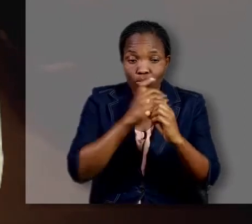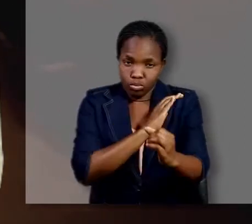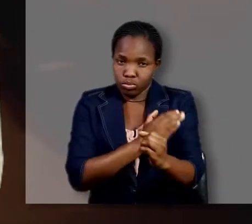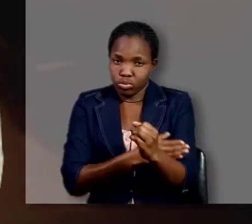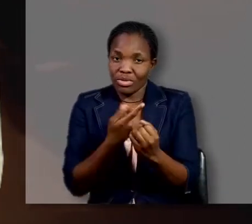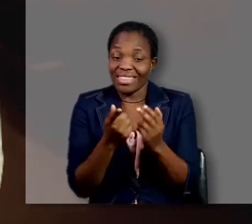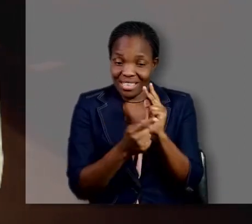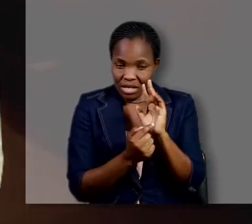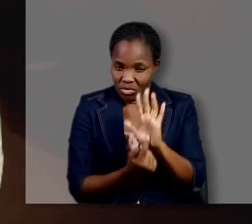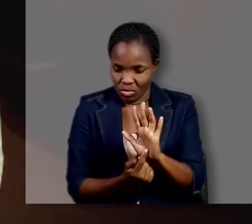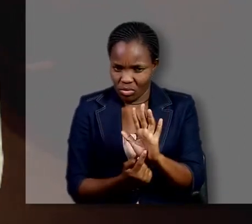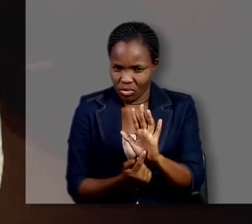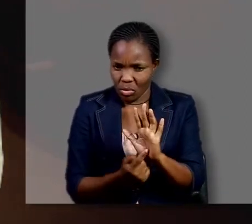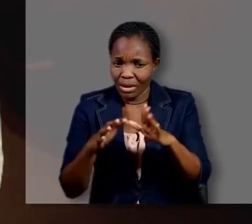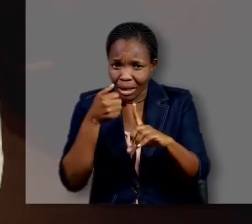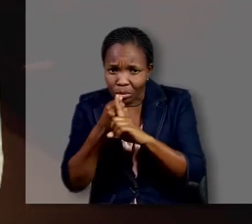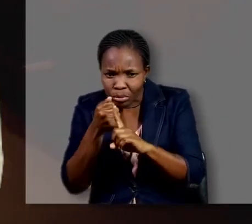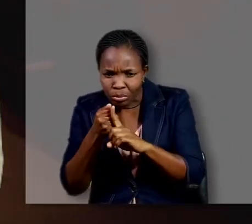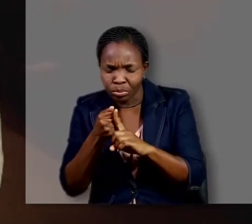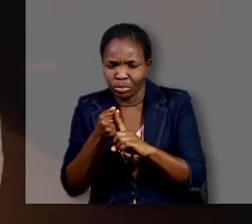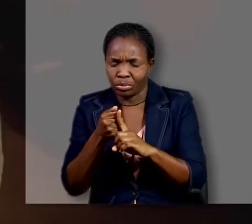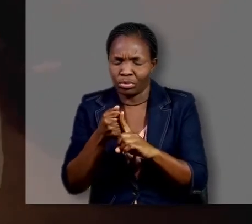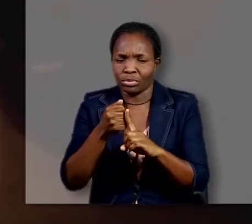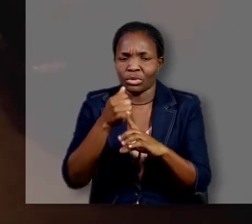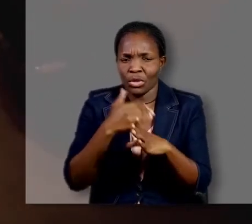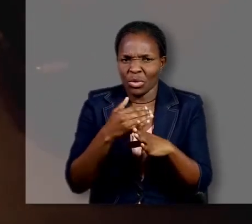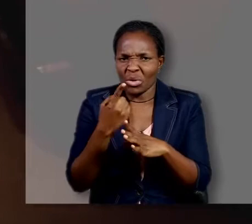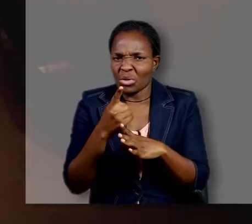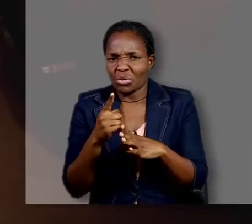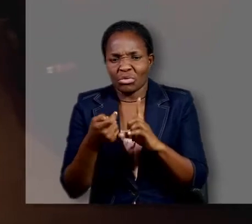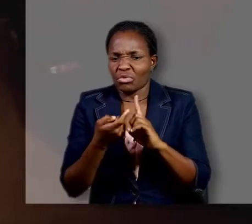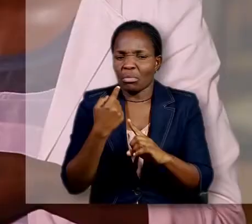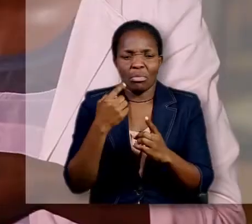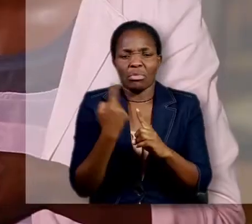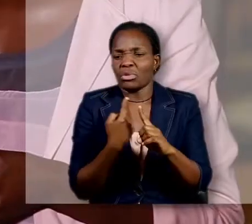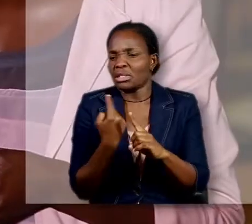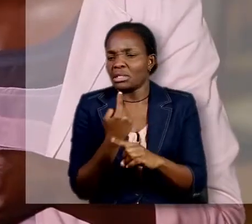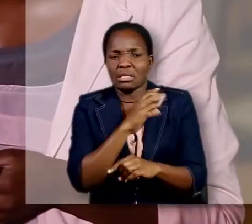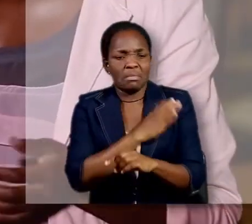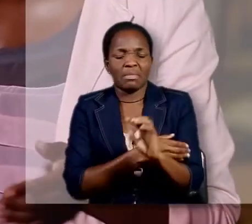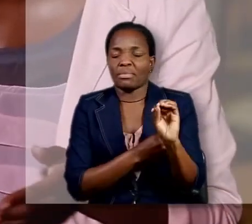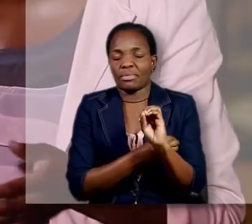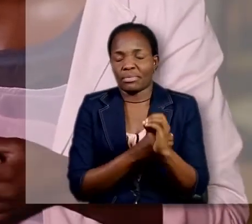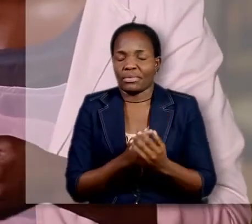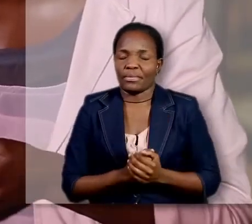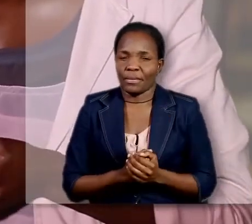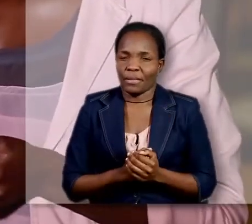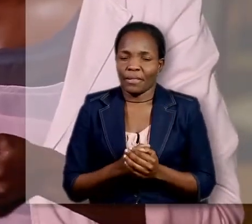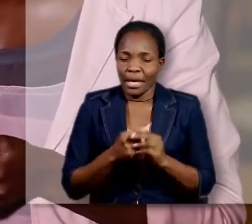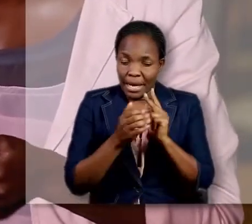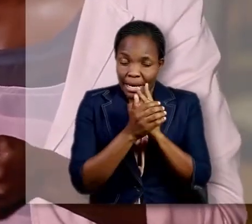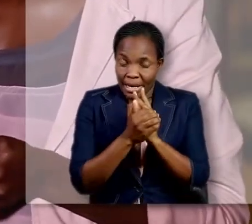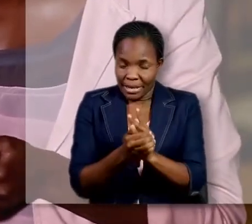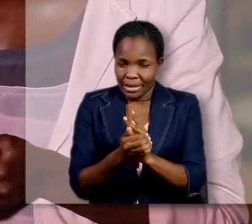abilities such as persuasion and diplomacy, rather than the basis of absolute power. A leader can easily